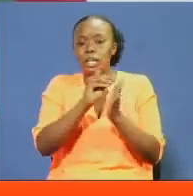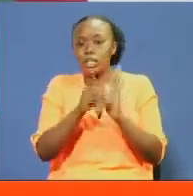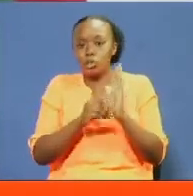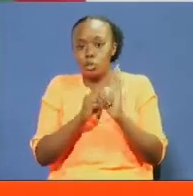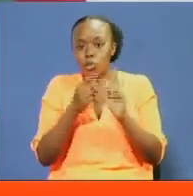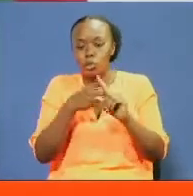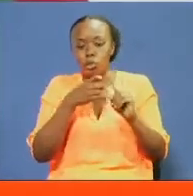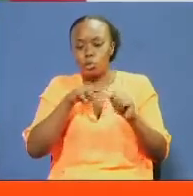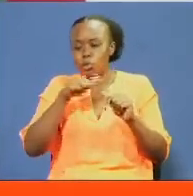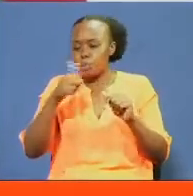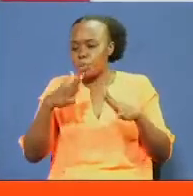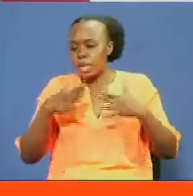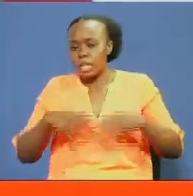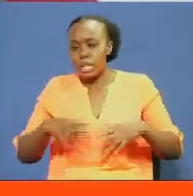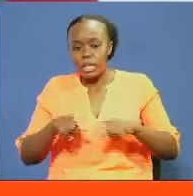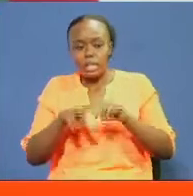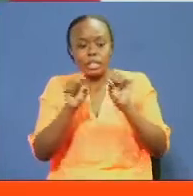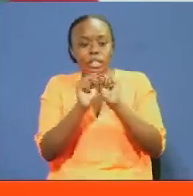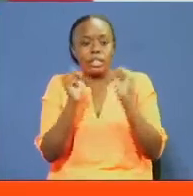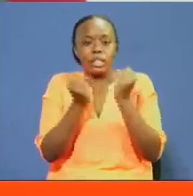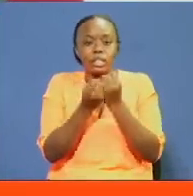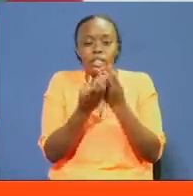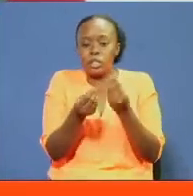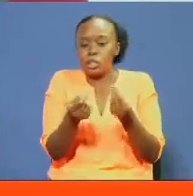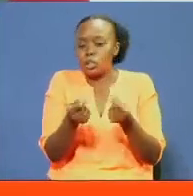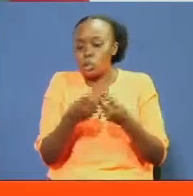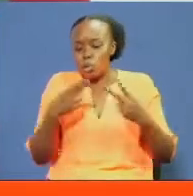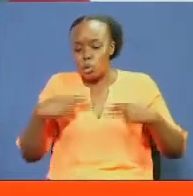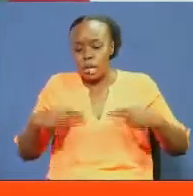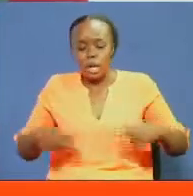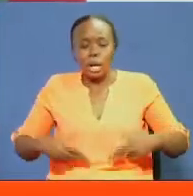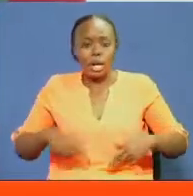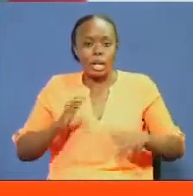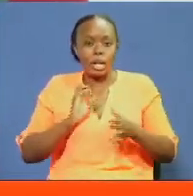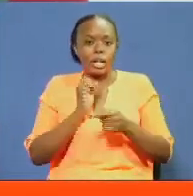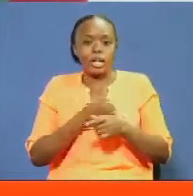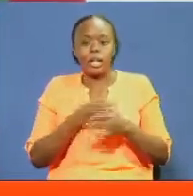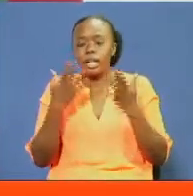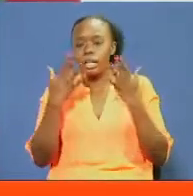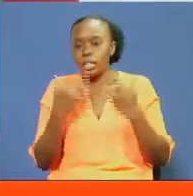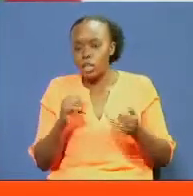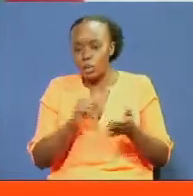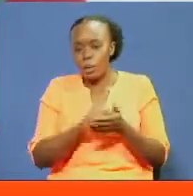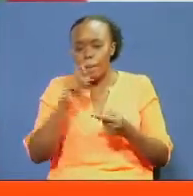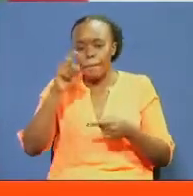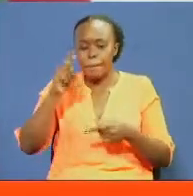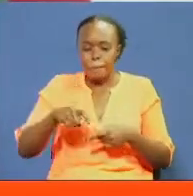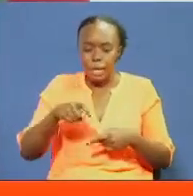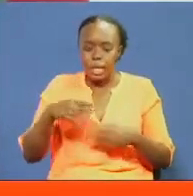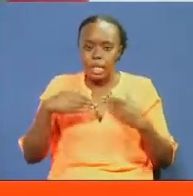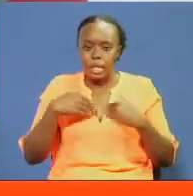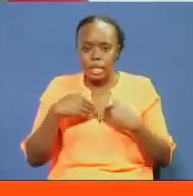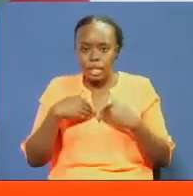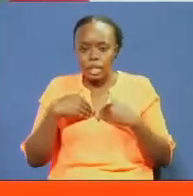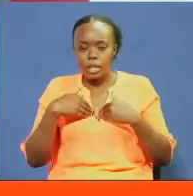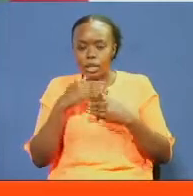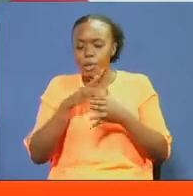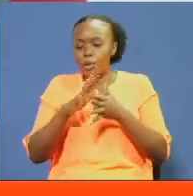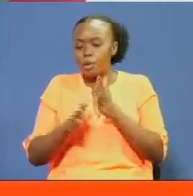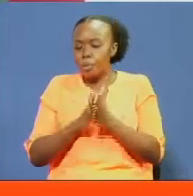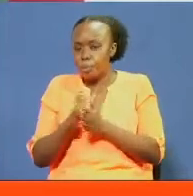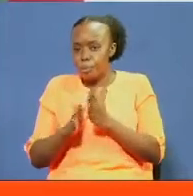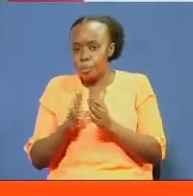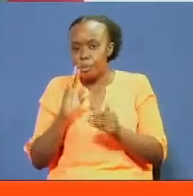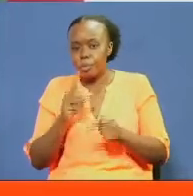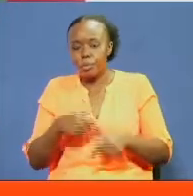foreign partners and their systems to resolve our health crisis. And in that regard, we must substantially prepare